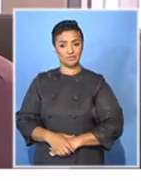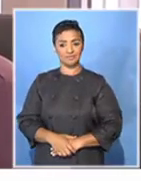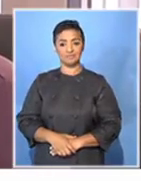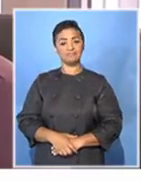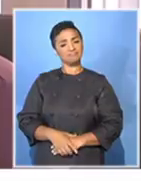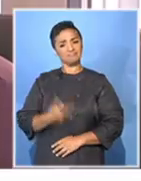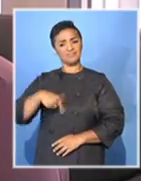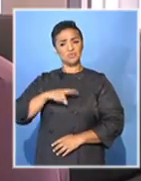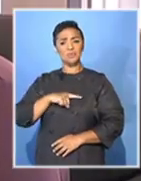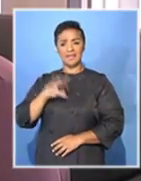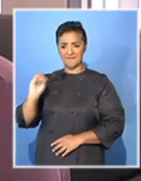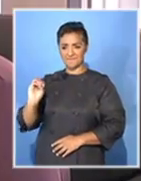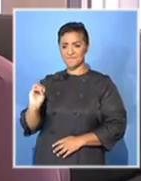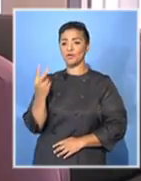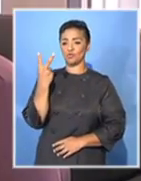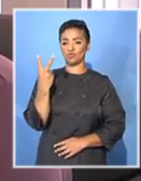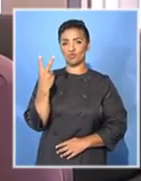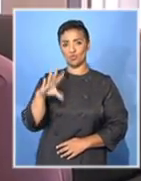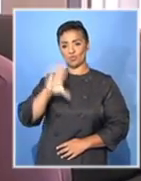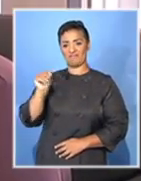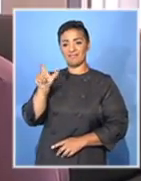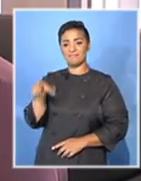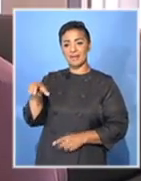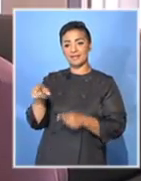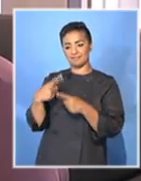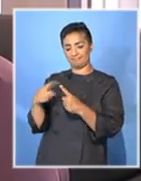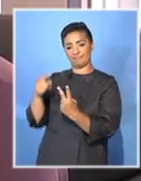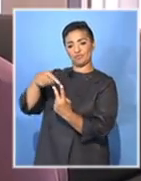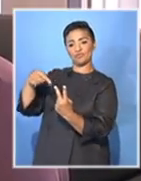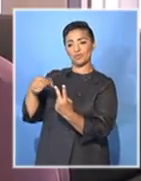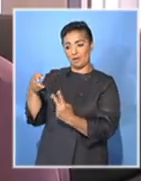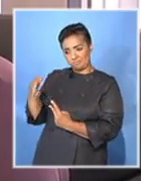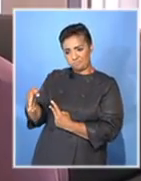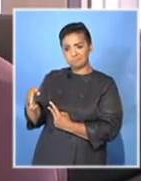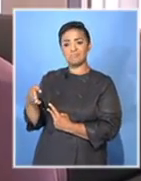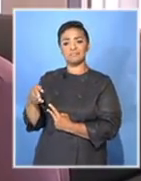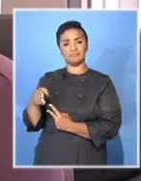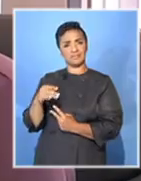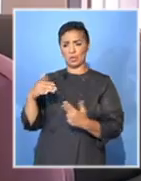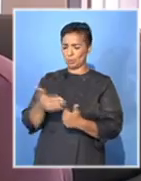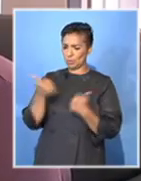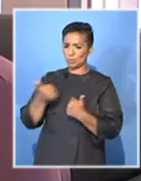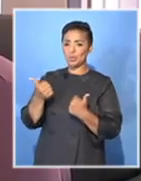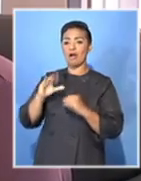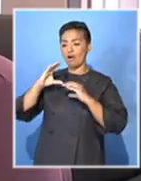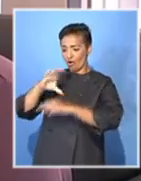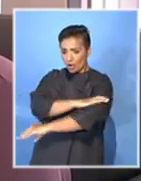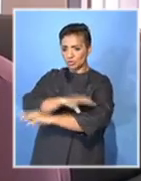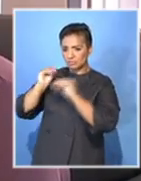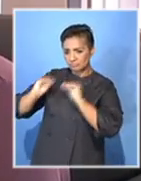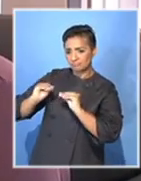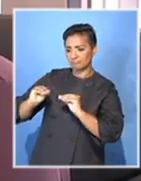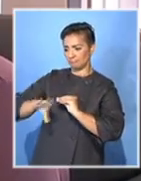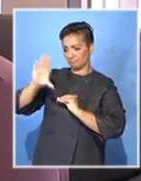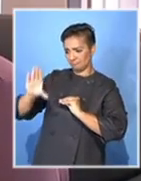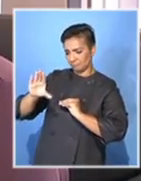two of South Africans, you know, best, probably some of their best players, you know, in their history, coaching in Zimbabwe rather than coaching